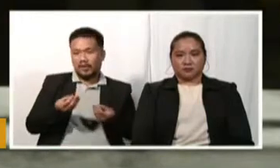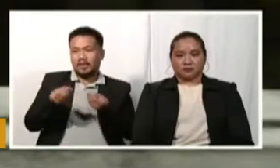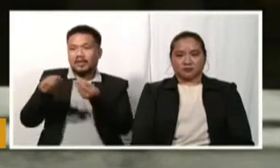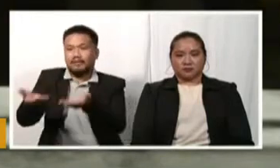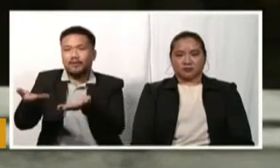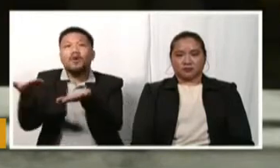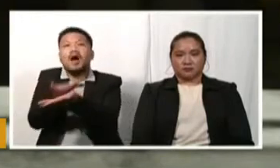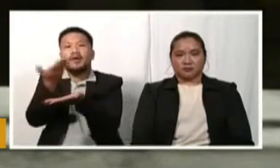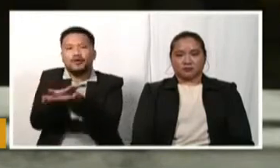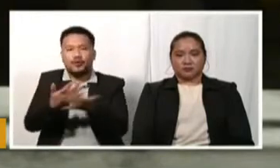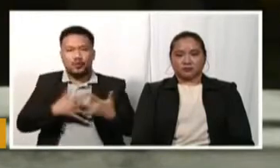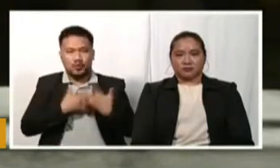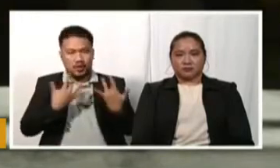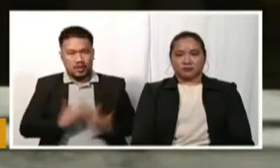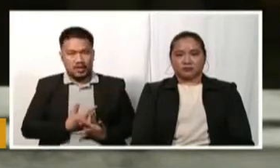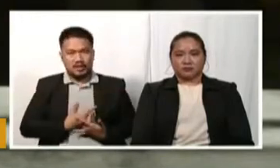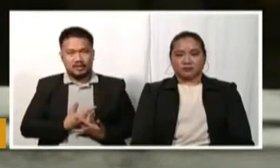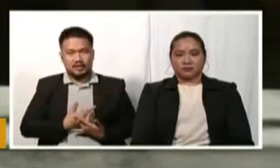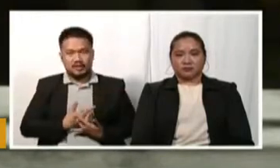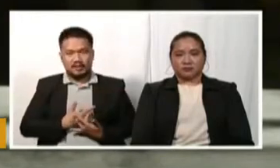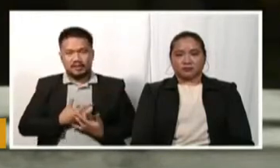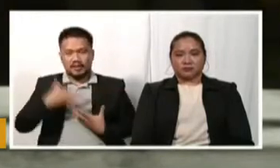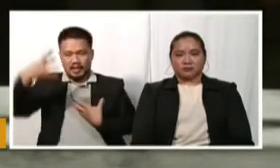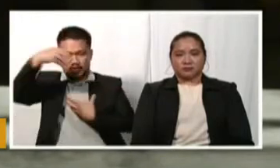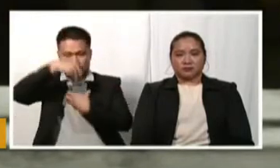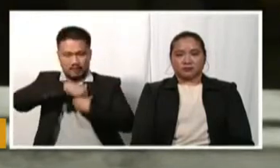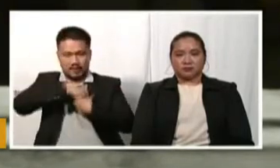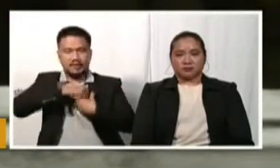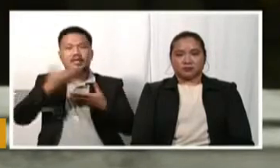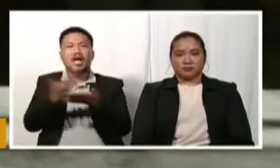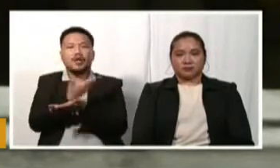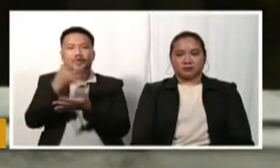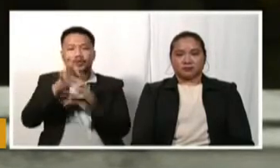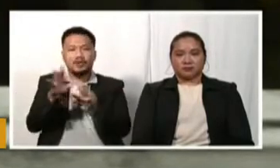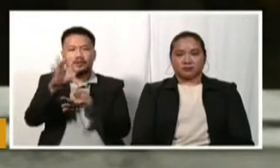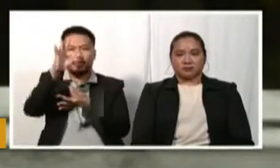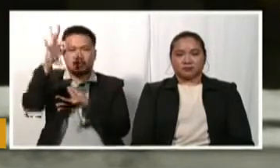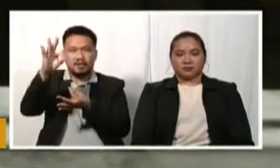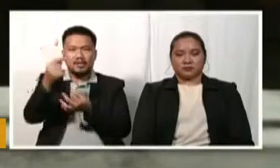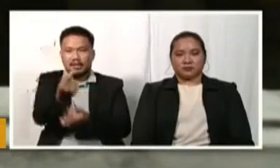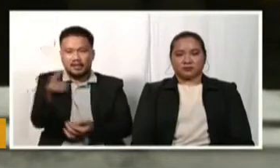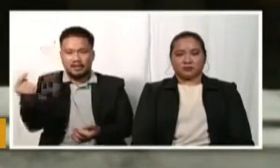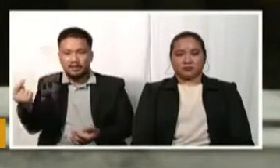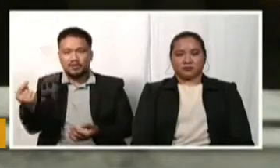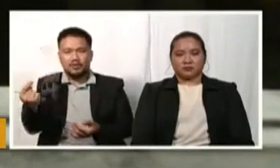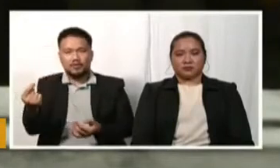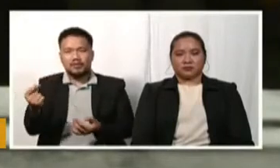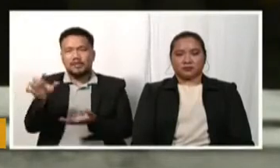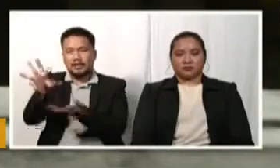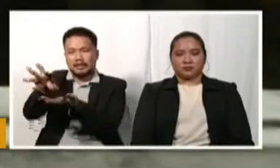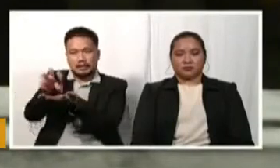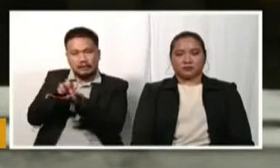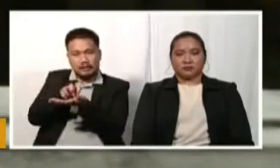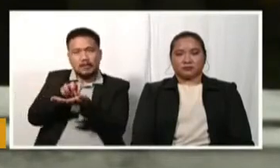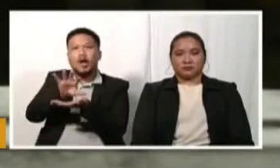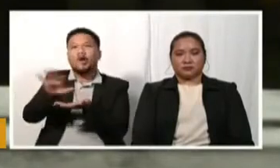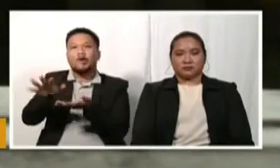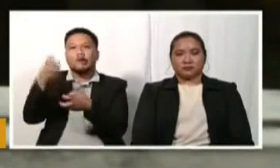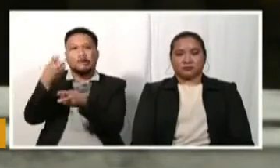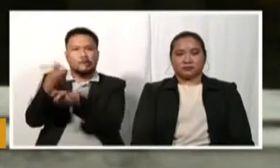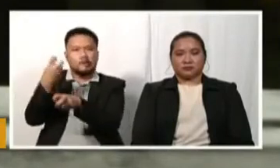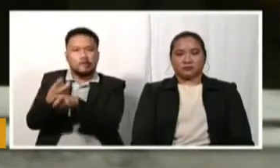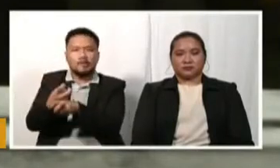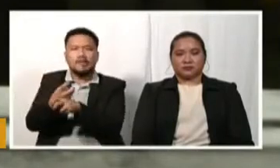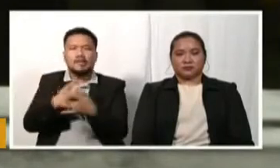new heart and place a new spirit within you, taking from your bodies your